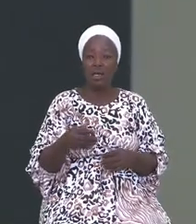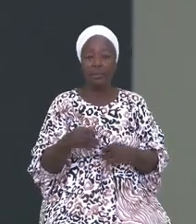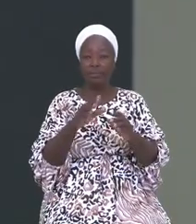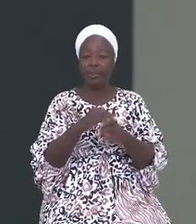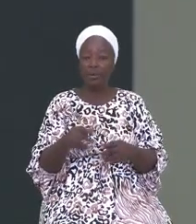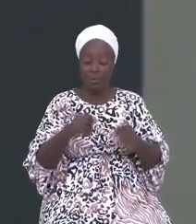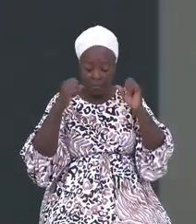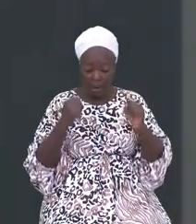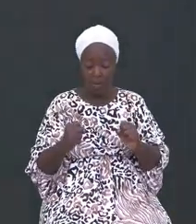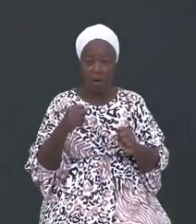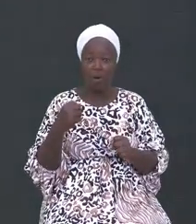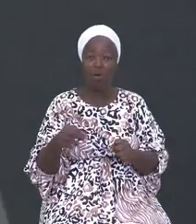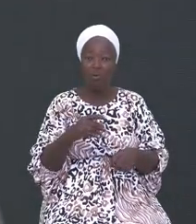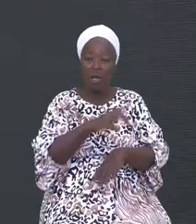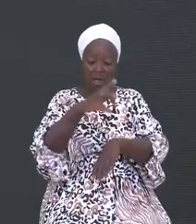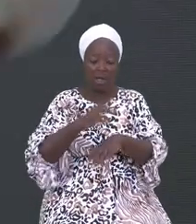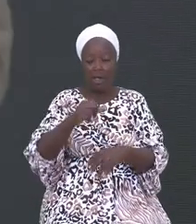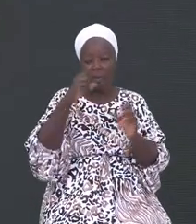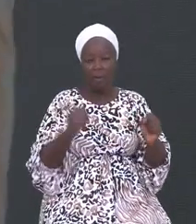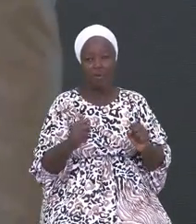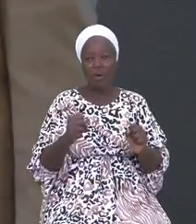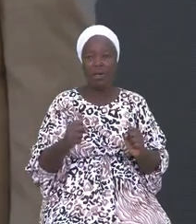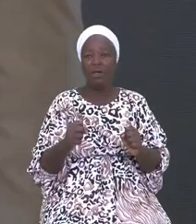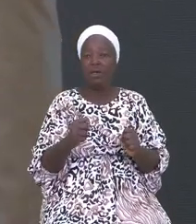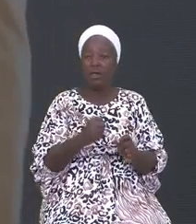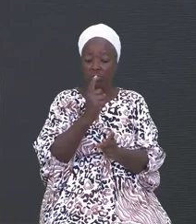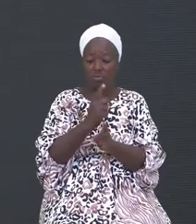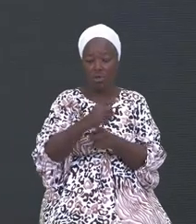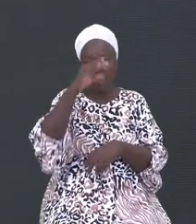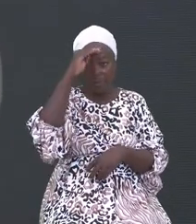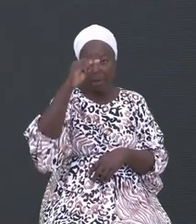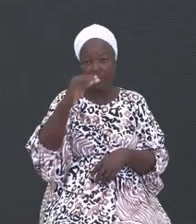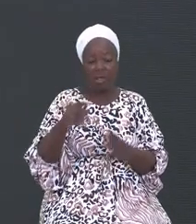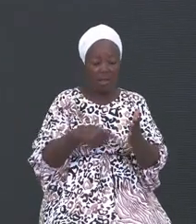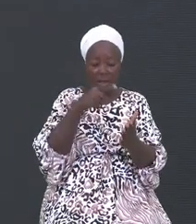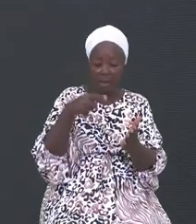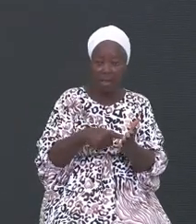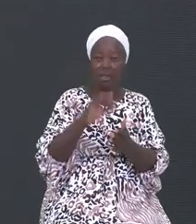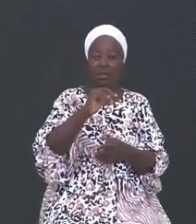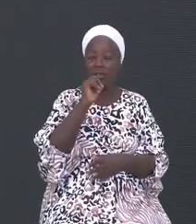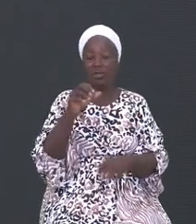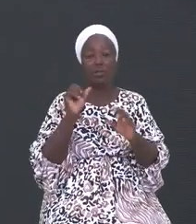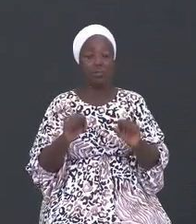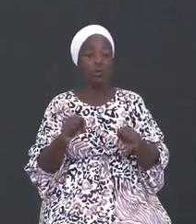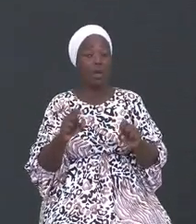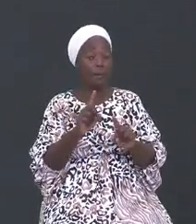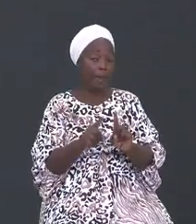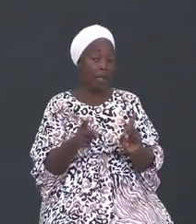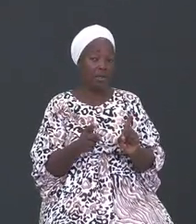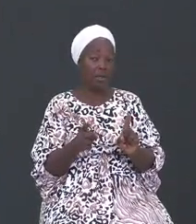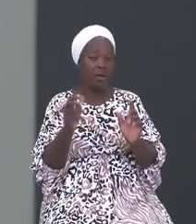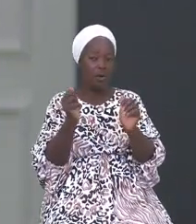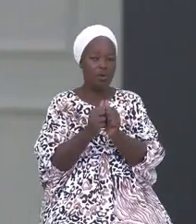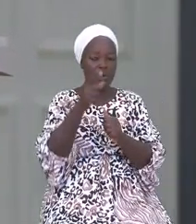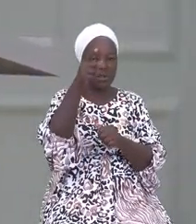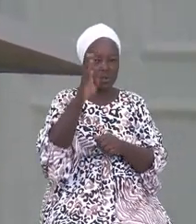strength and power, with men, ordinary men, this is impossible. But with